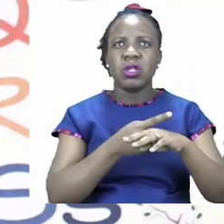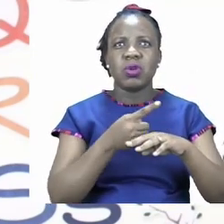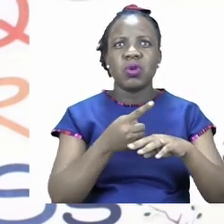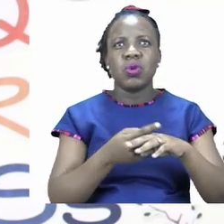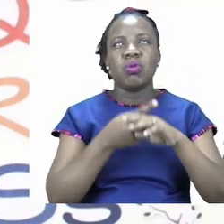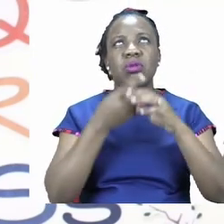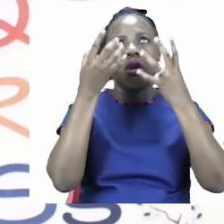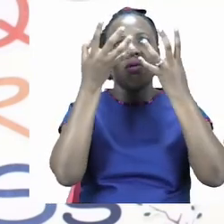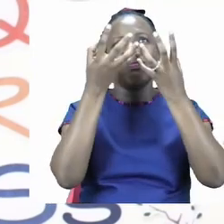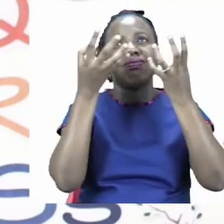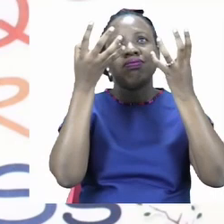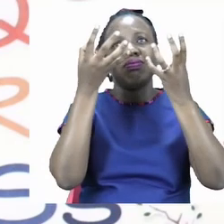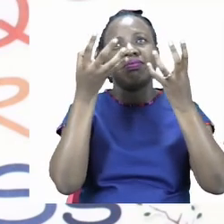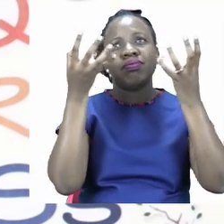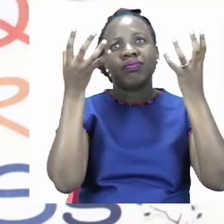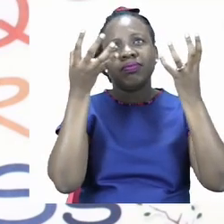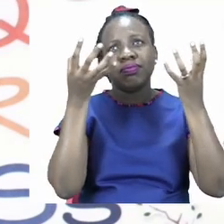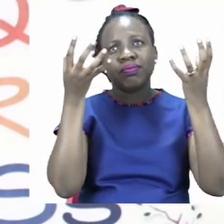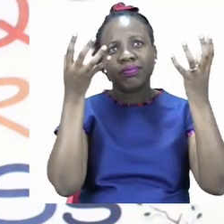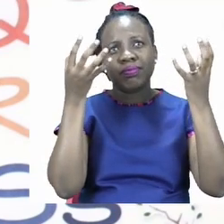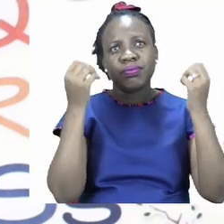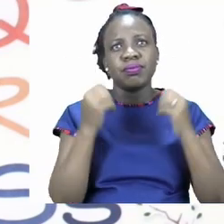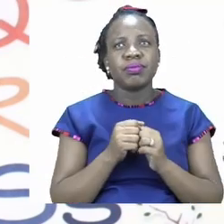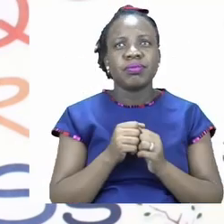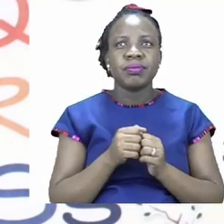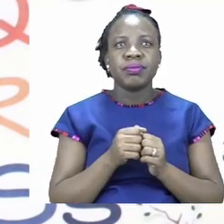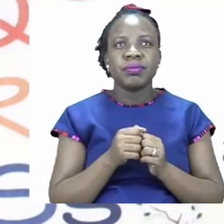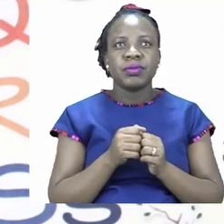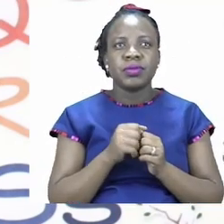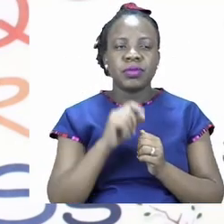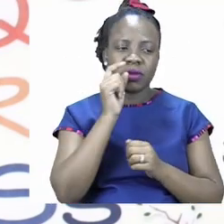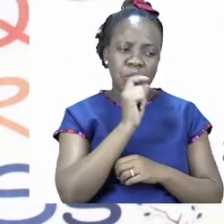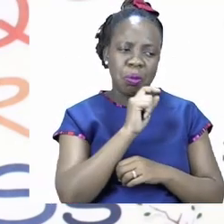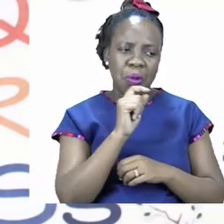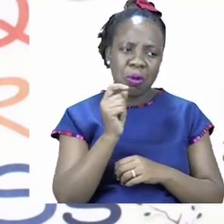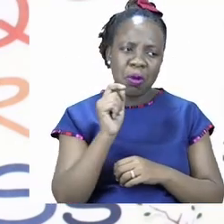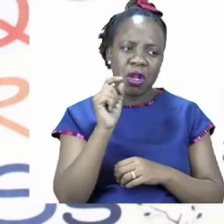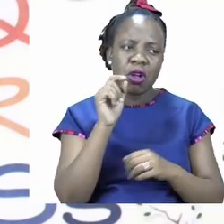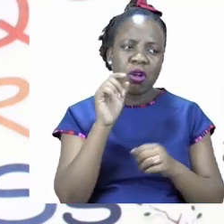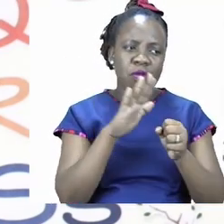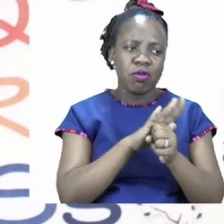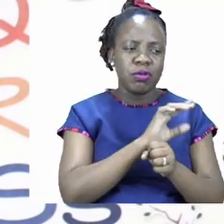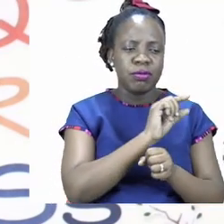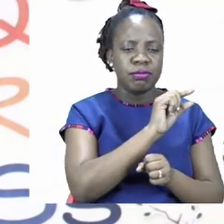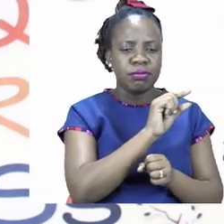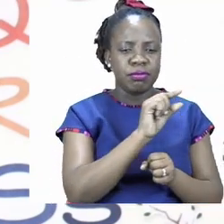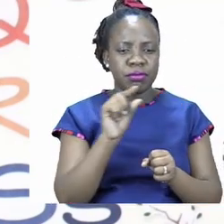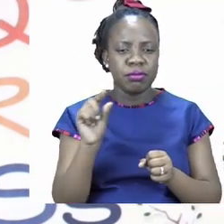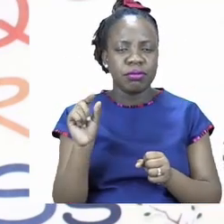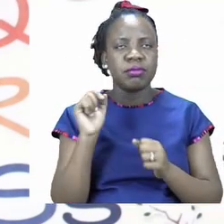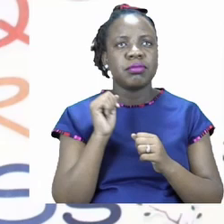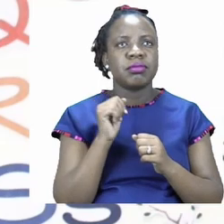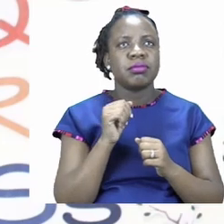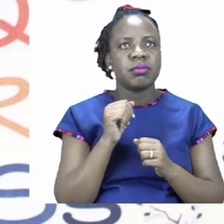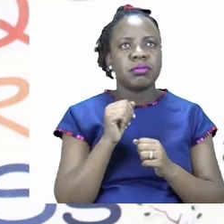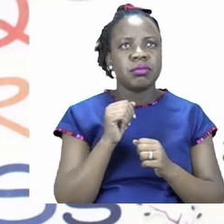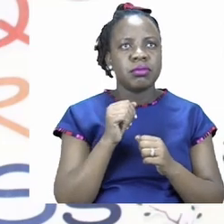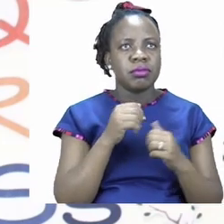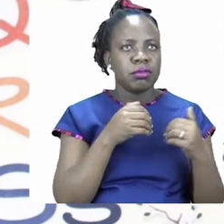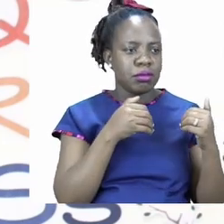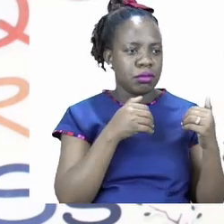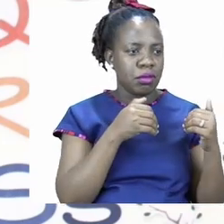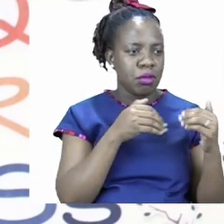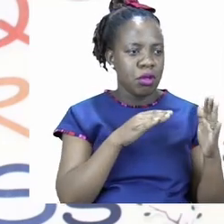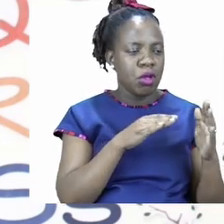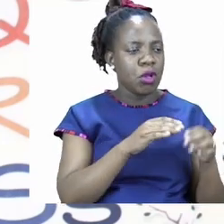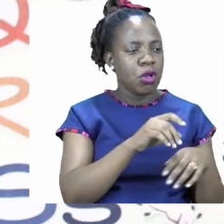you're answering, please answer in full. Start the sentence to make sense, and also don't forget to put a